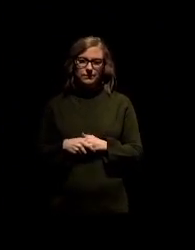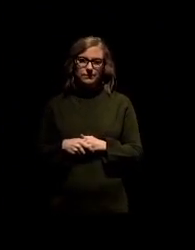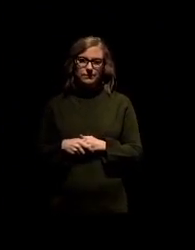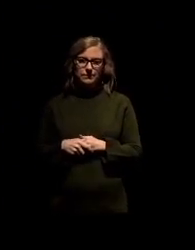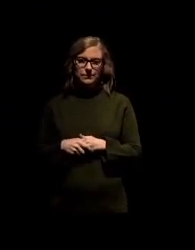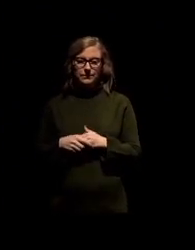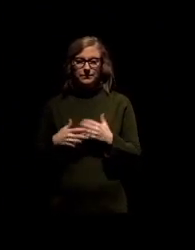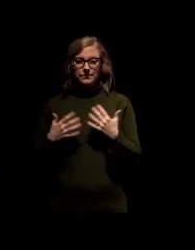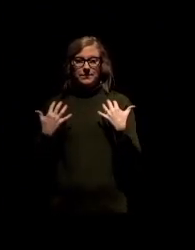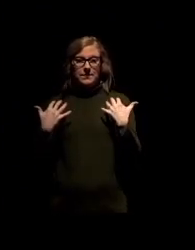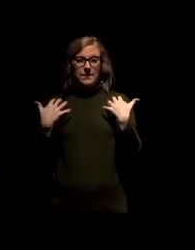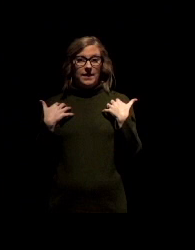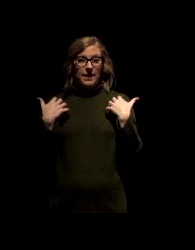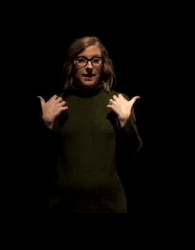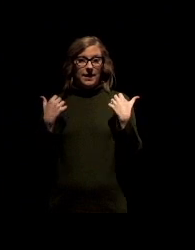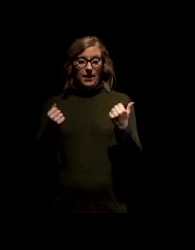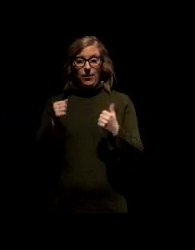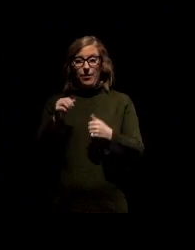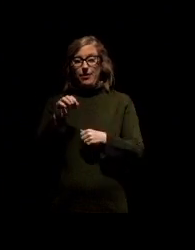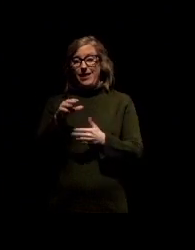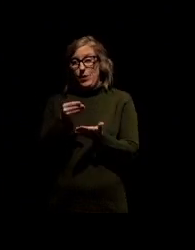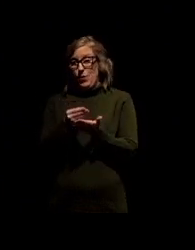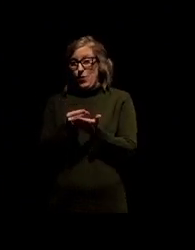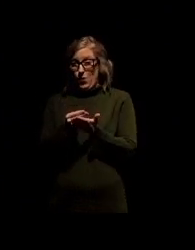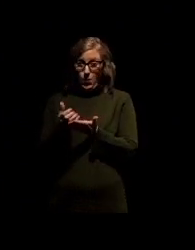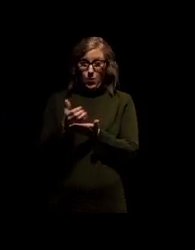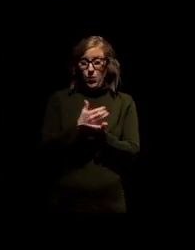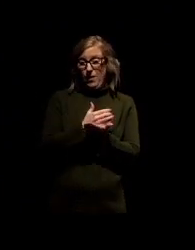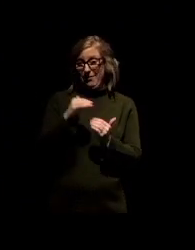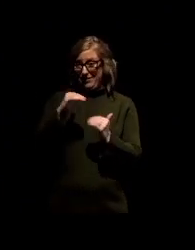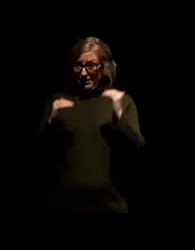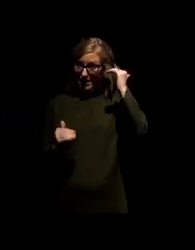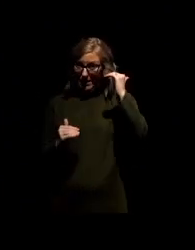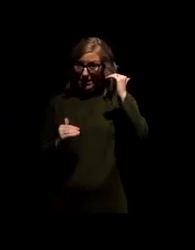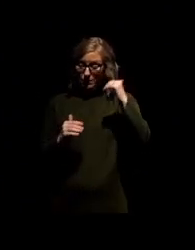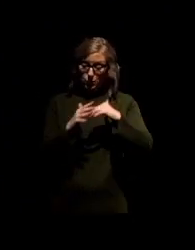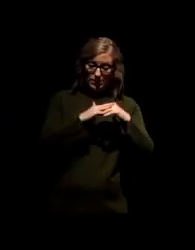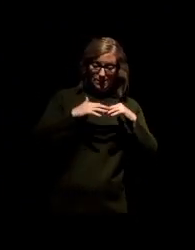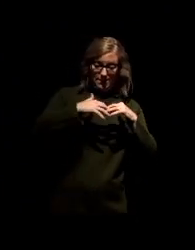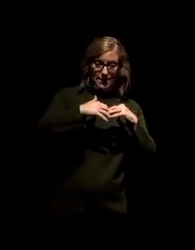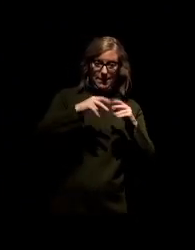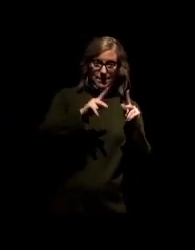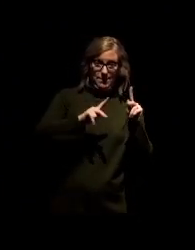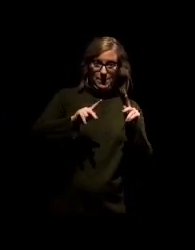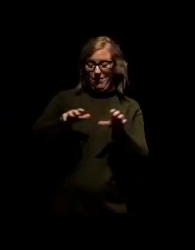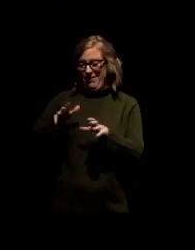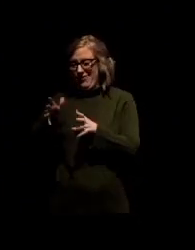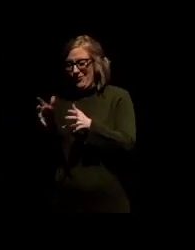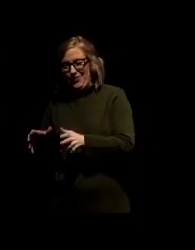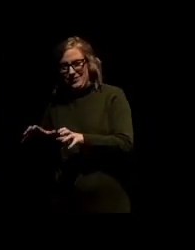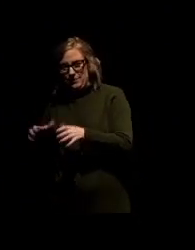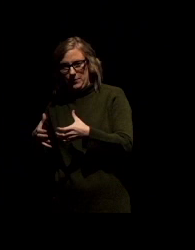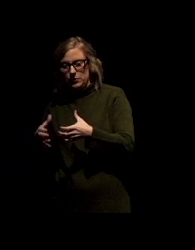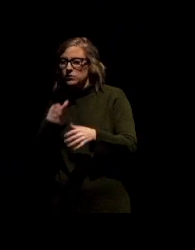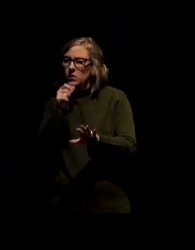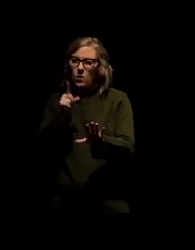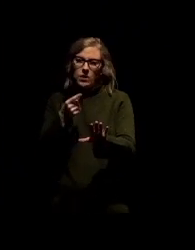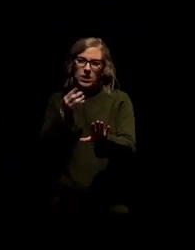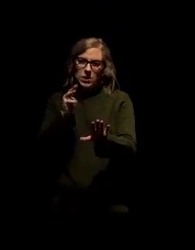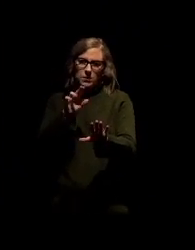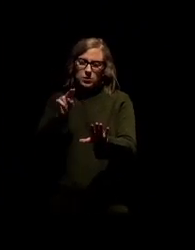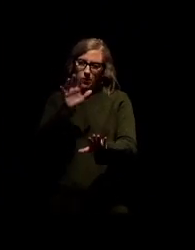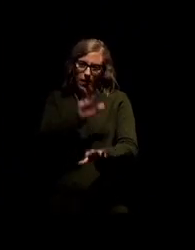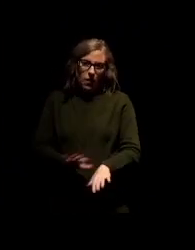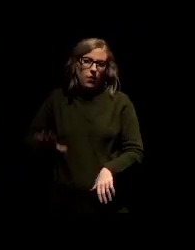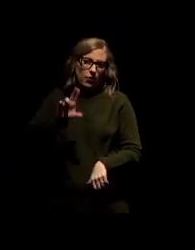The health and wealth gap between Native people and the rest of the population, writ large, not just here in Minnesota, but